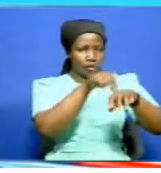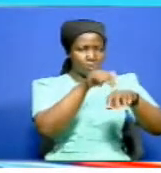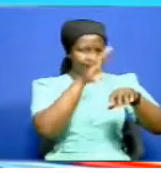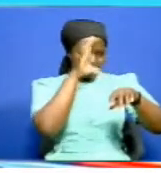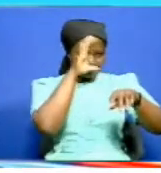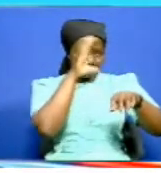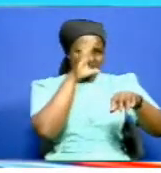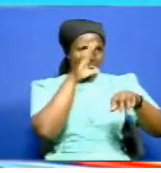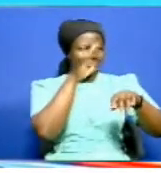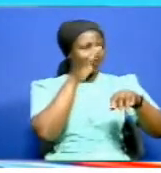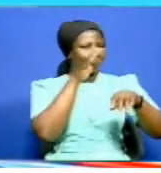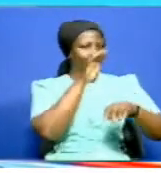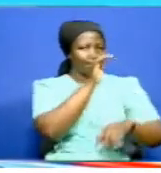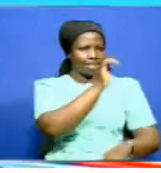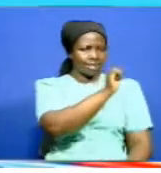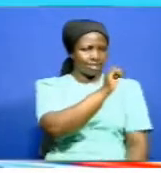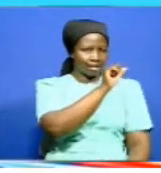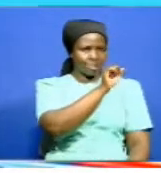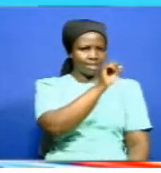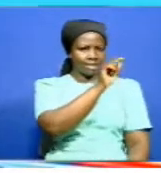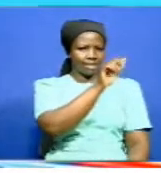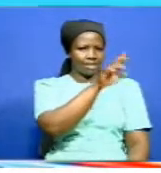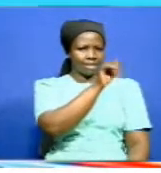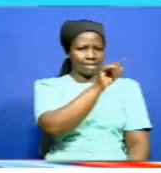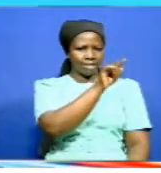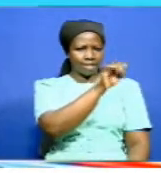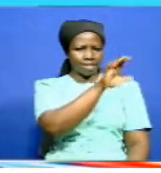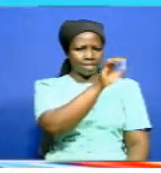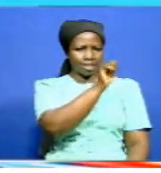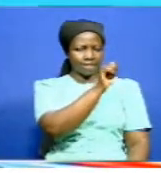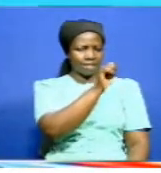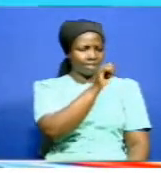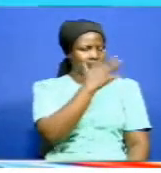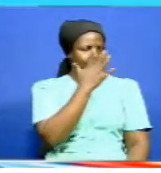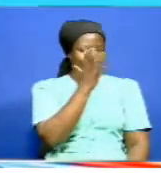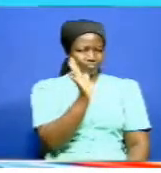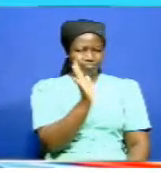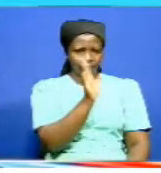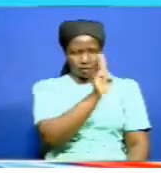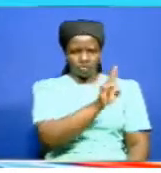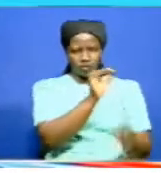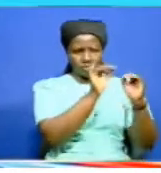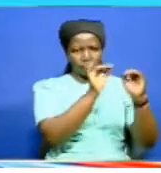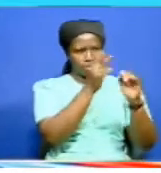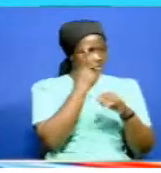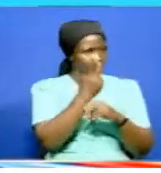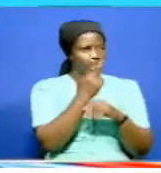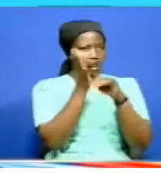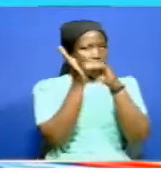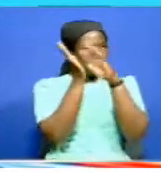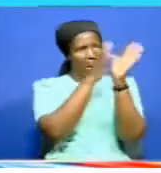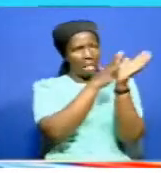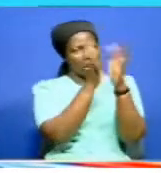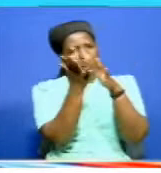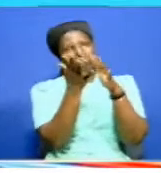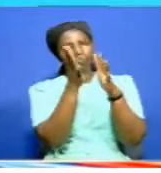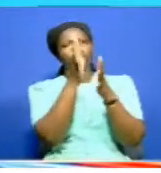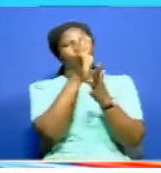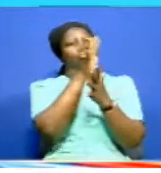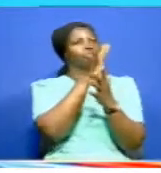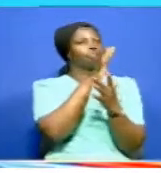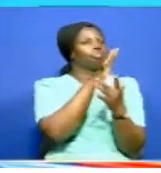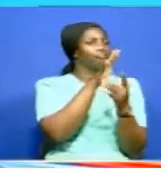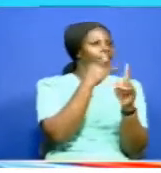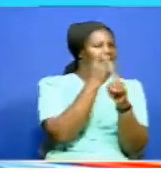and looking at the temperature, looking at the environment, the climate, there is quite different from Africa. Could that be